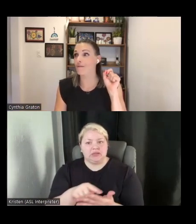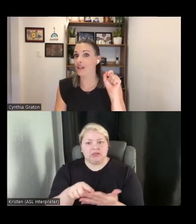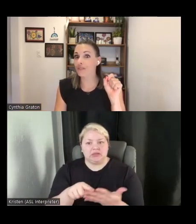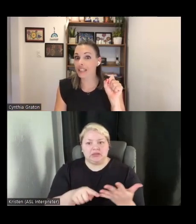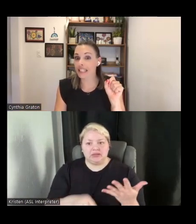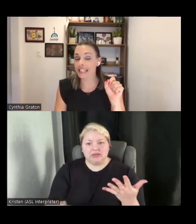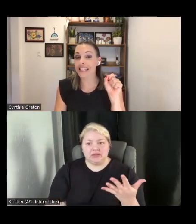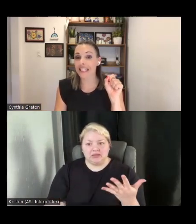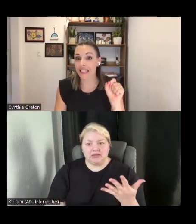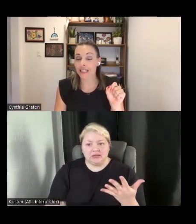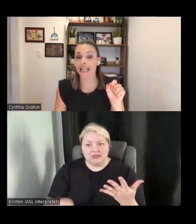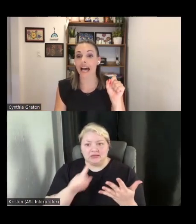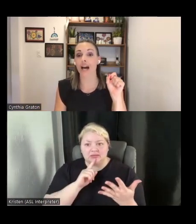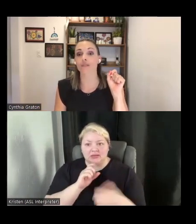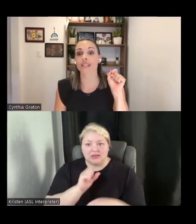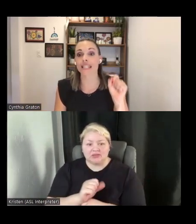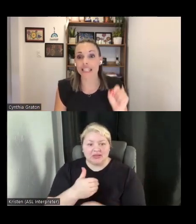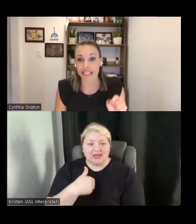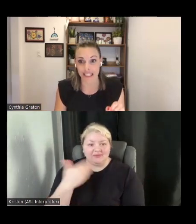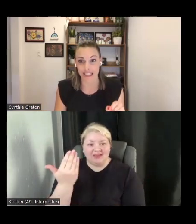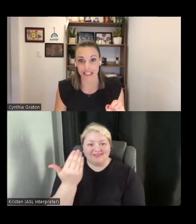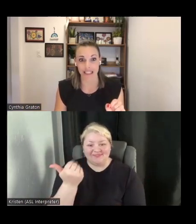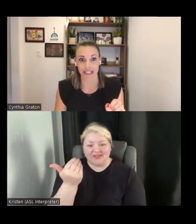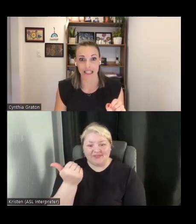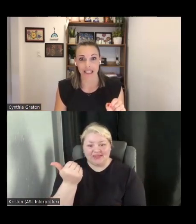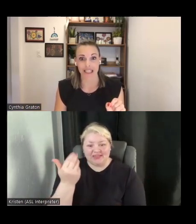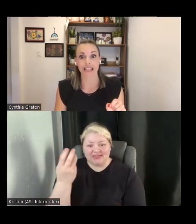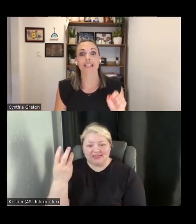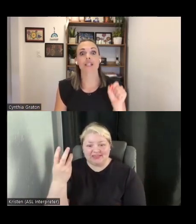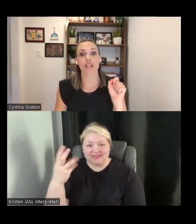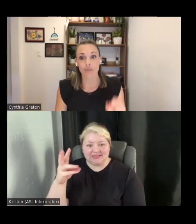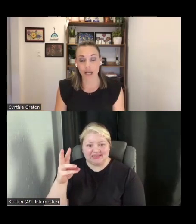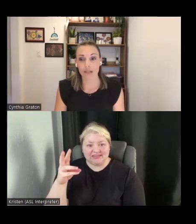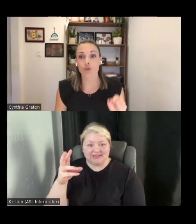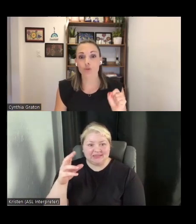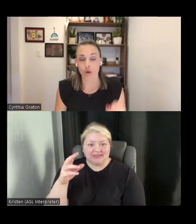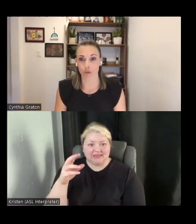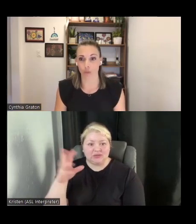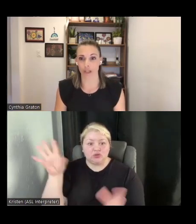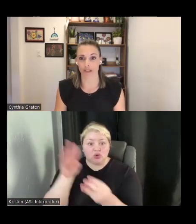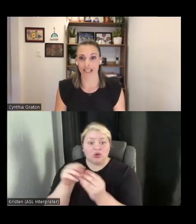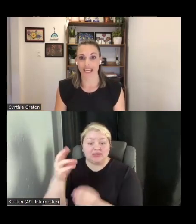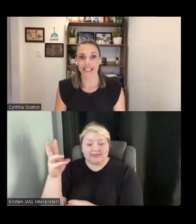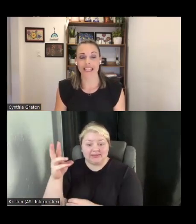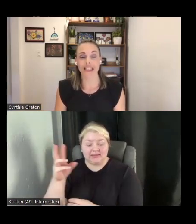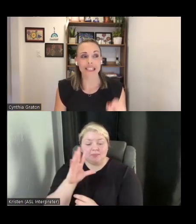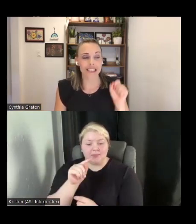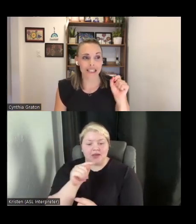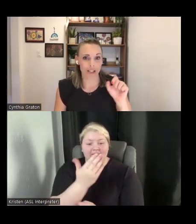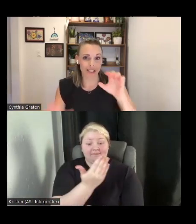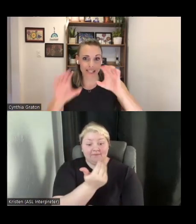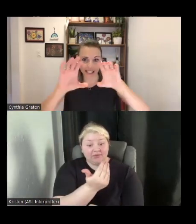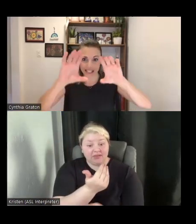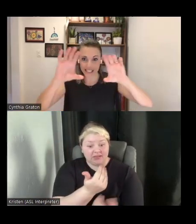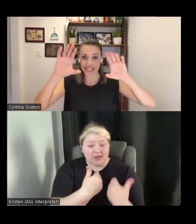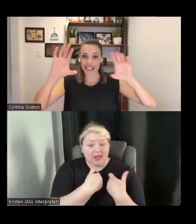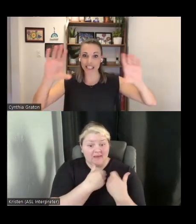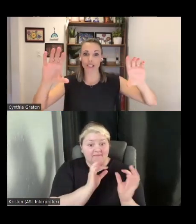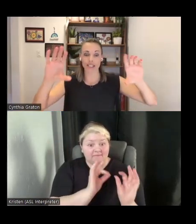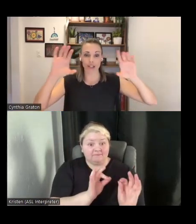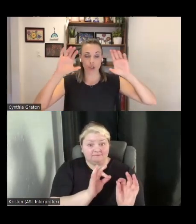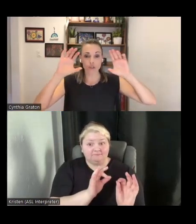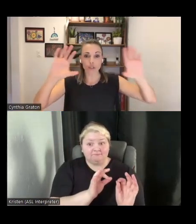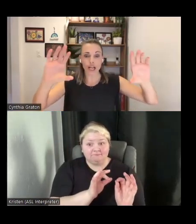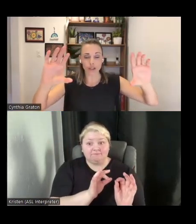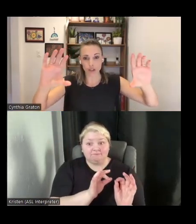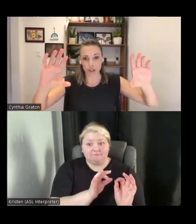solid 15 skills out of 16 that he sometimes struggles with. The 16